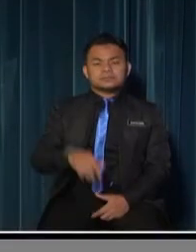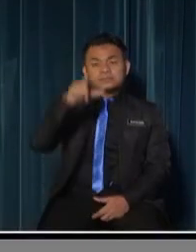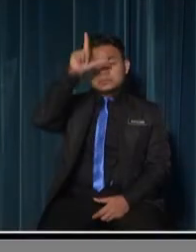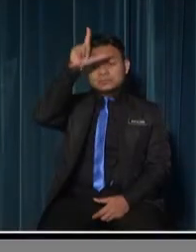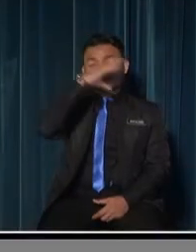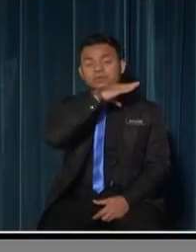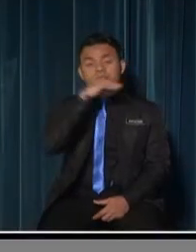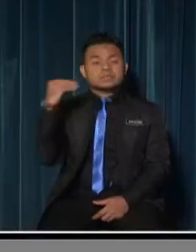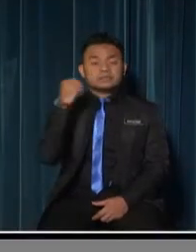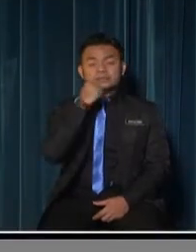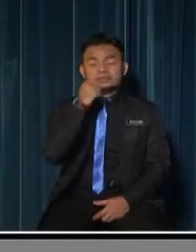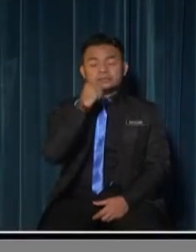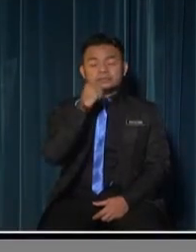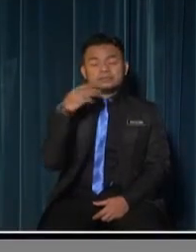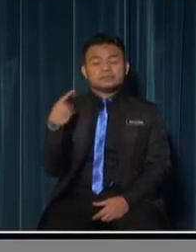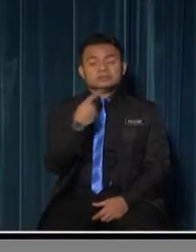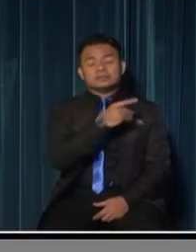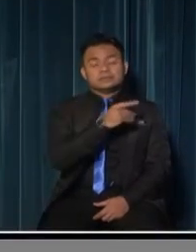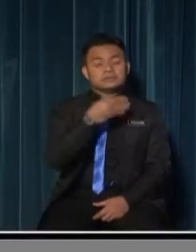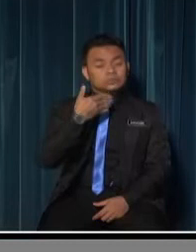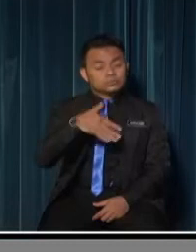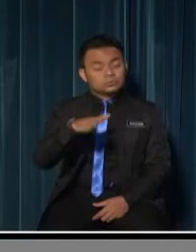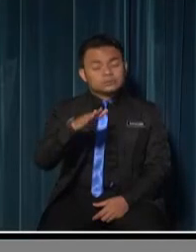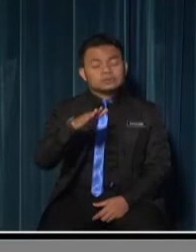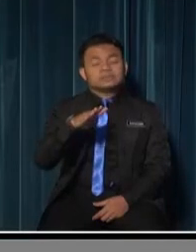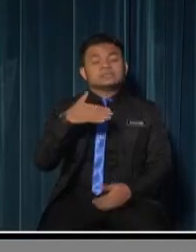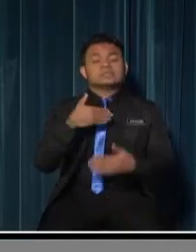Boys and girls, we have now come to the